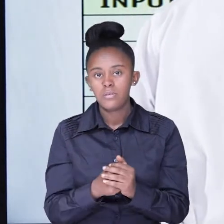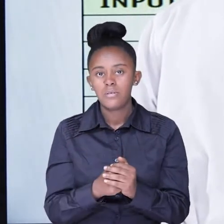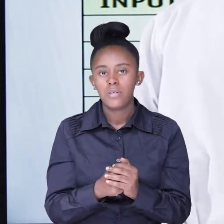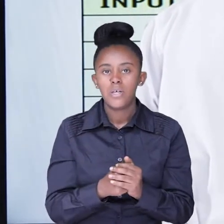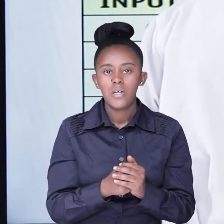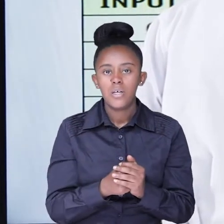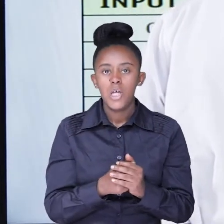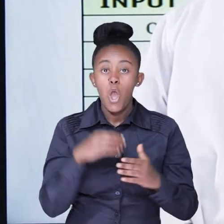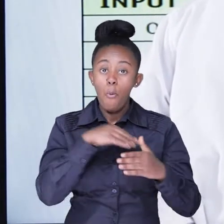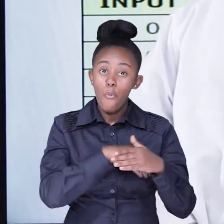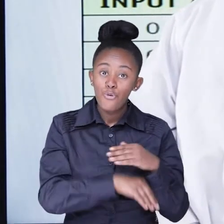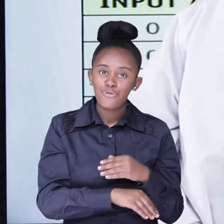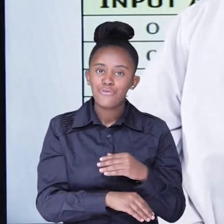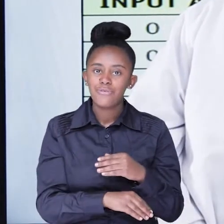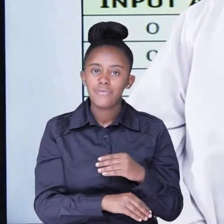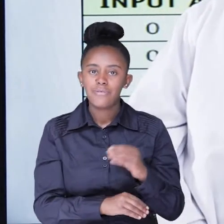inputs